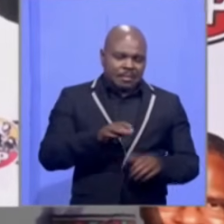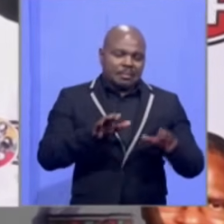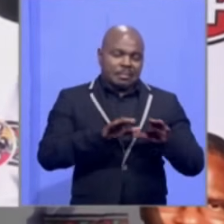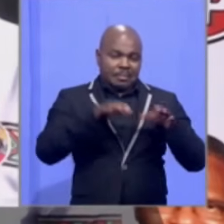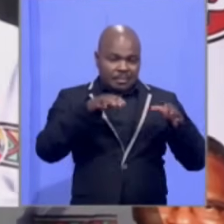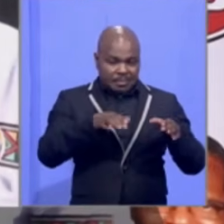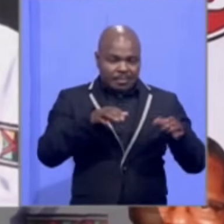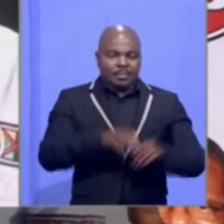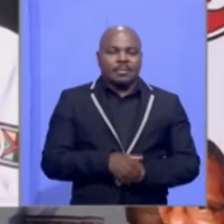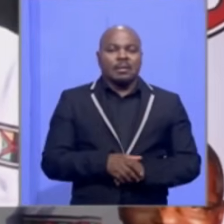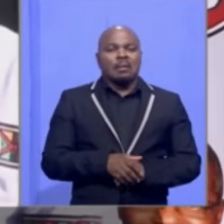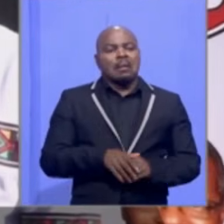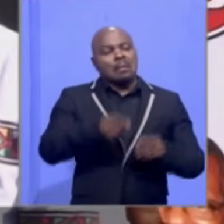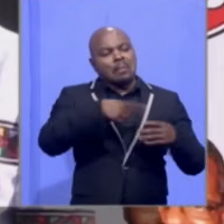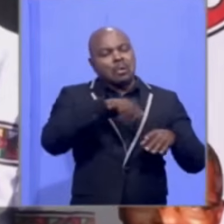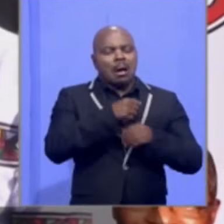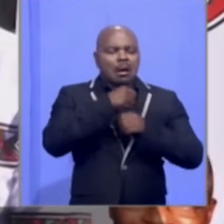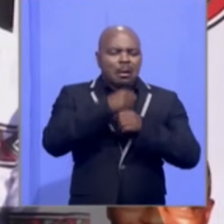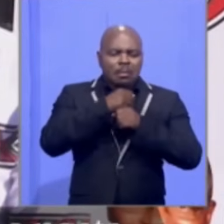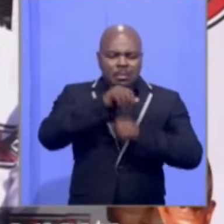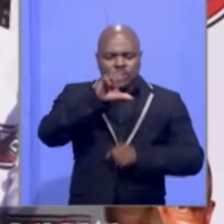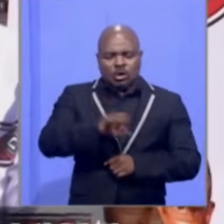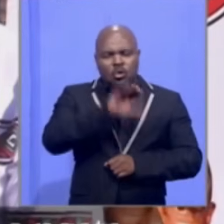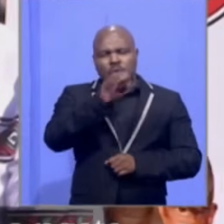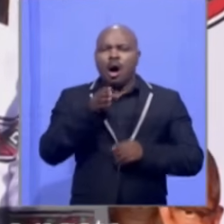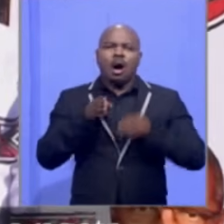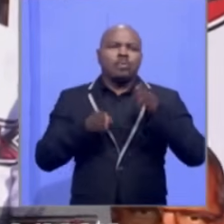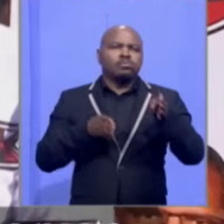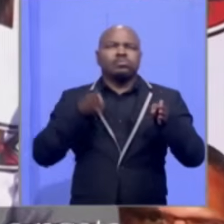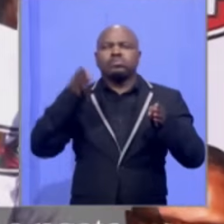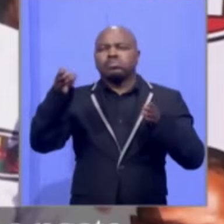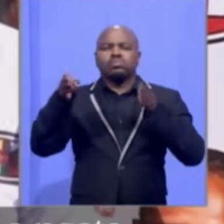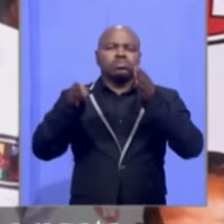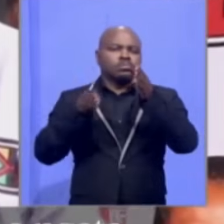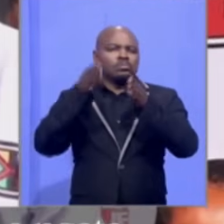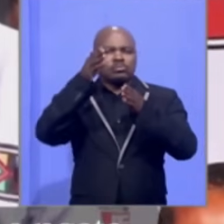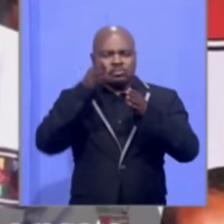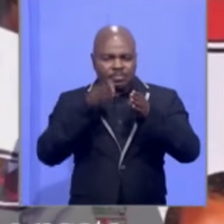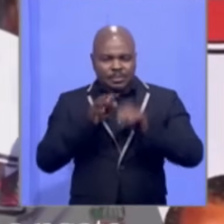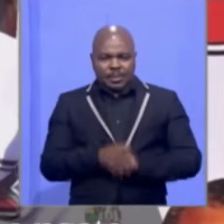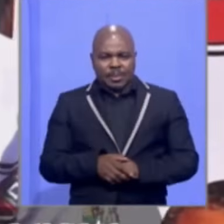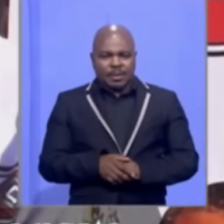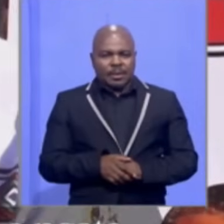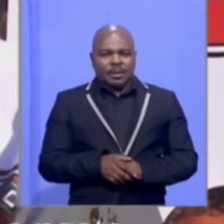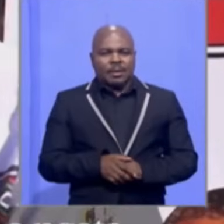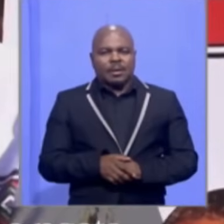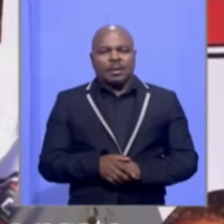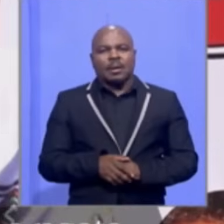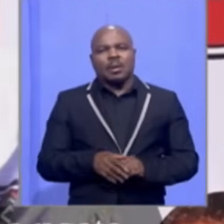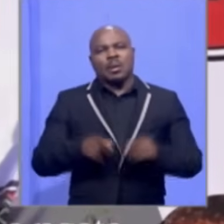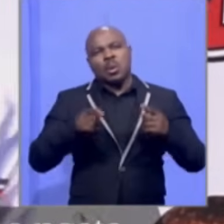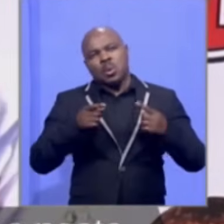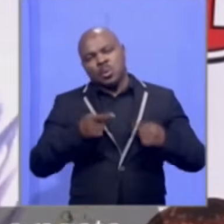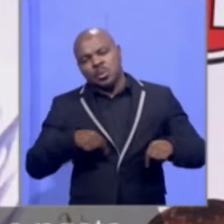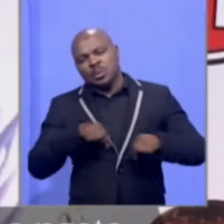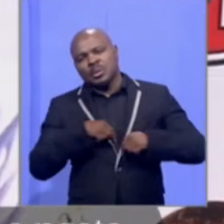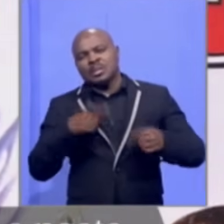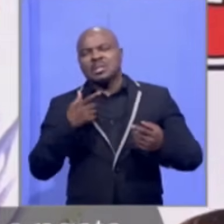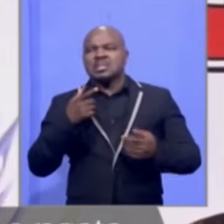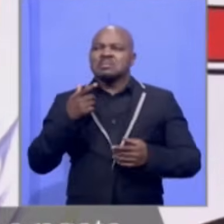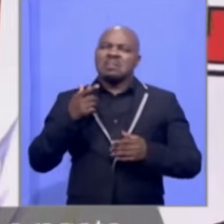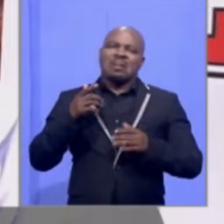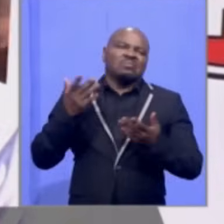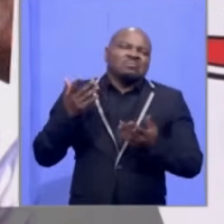its campaign throughout South Africa, and we do not want to leave anything to a chance or